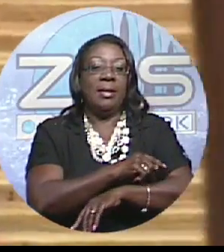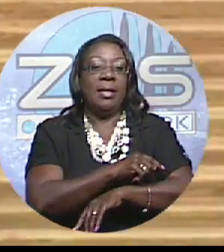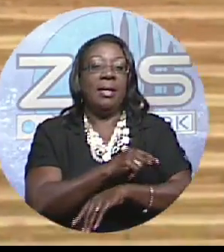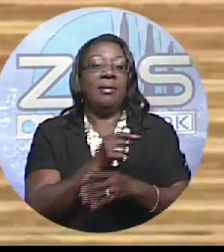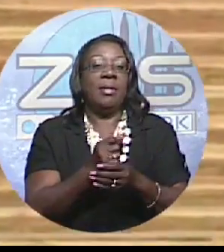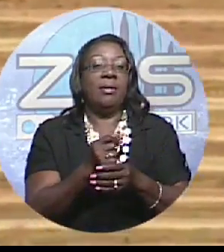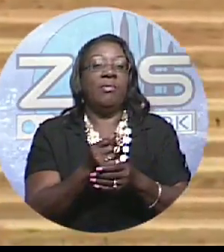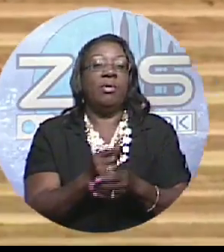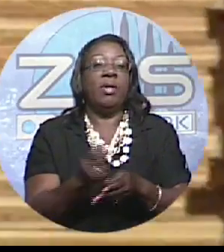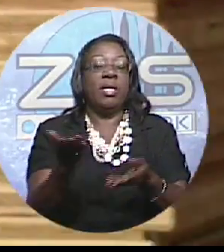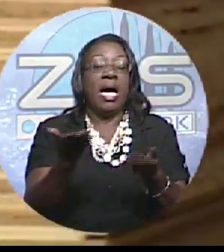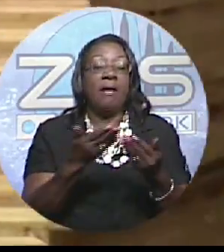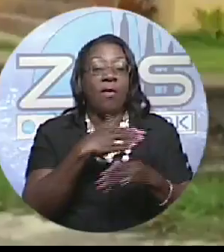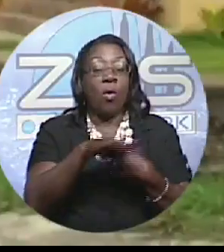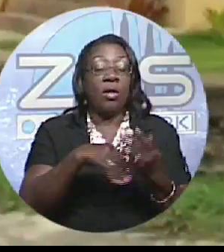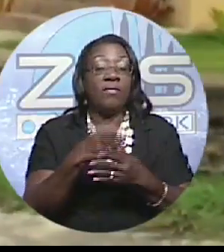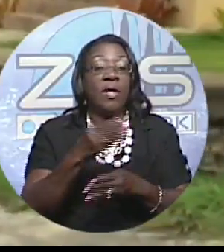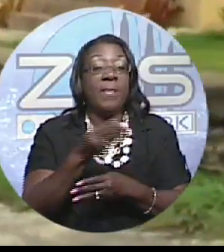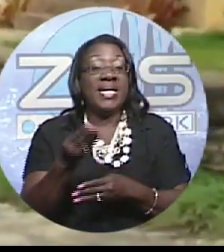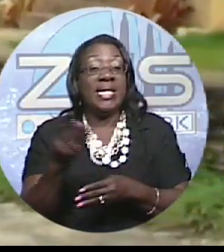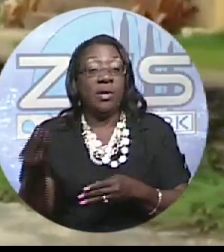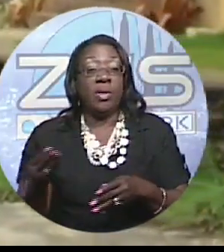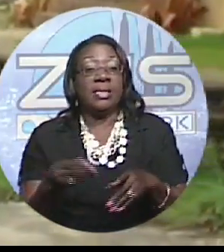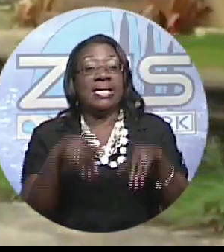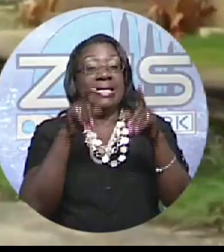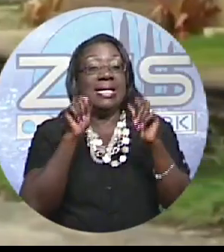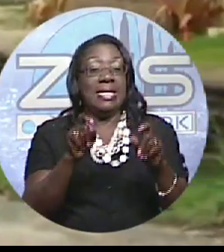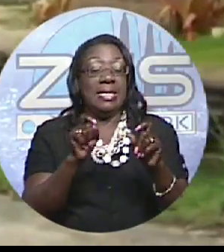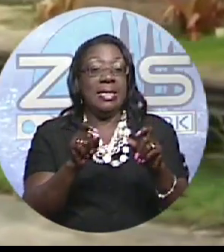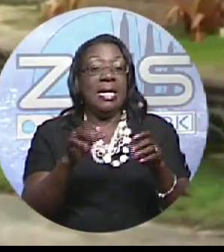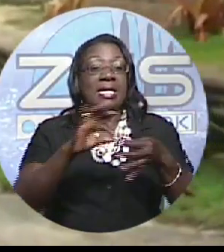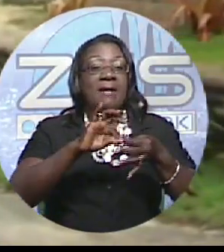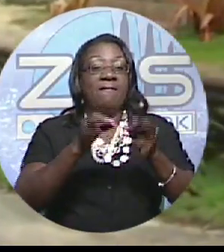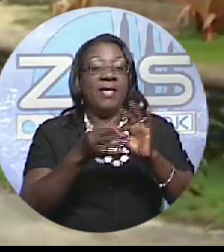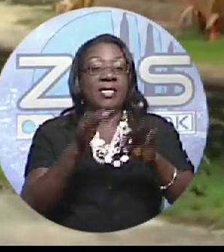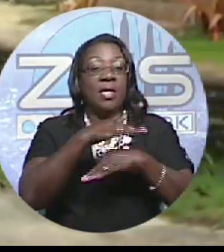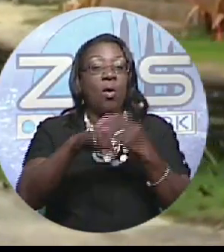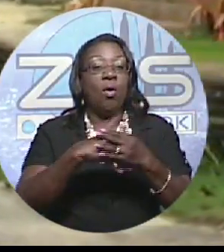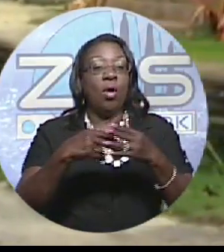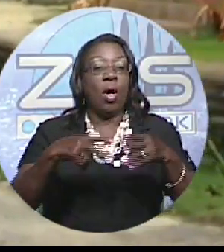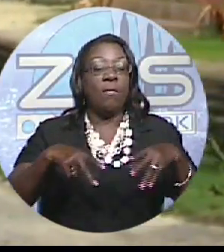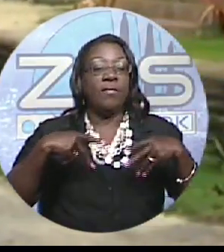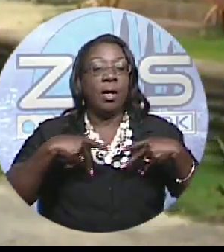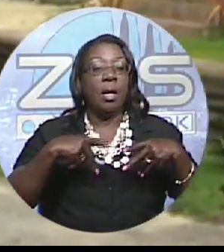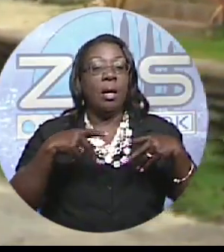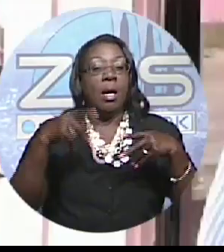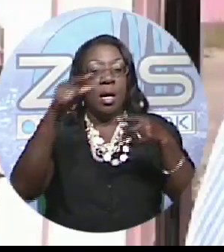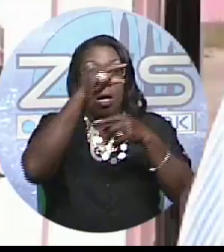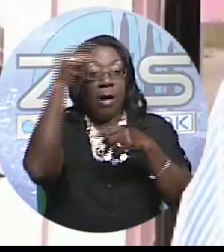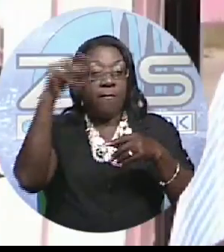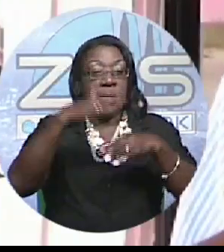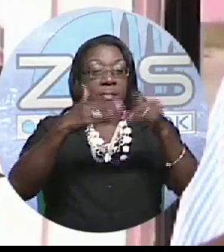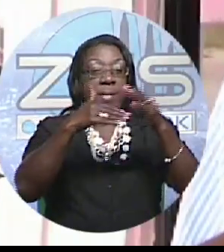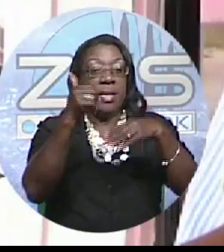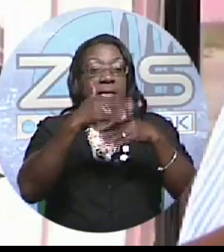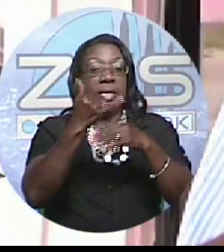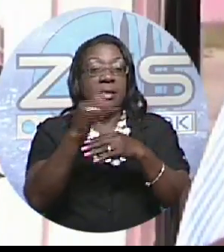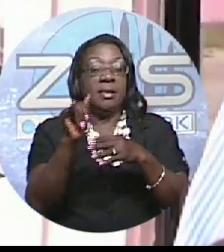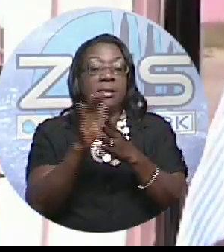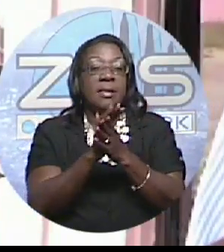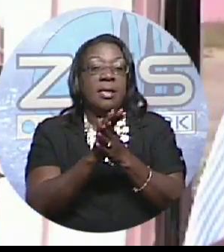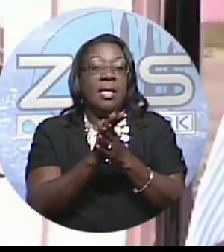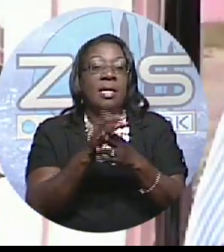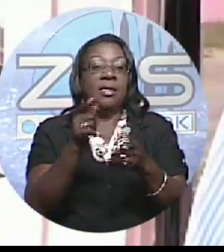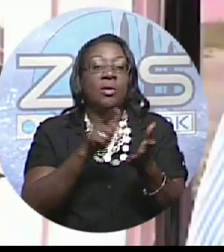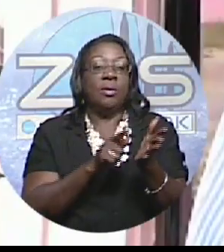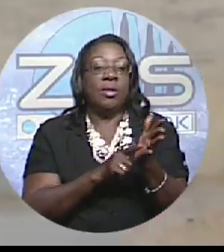material that we need, and we have already checked the command center and the shelters. They have been dealt with, and so basically we